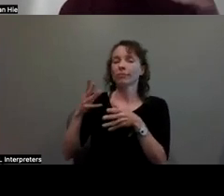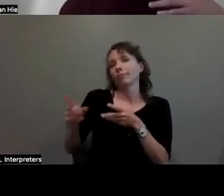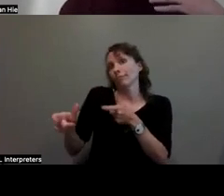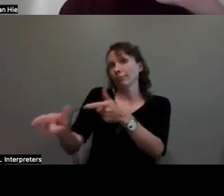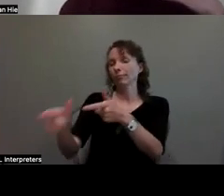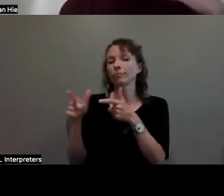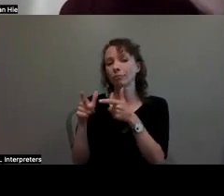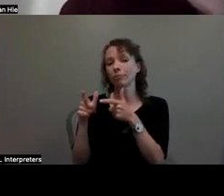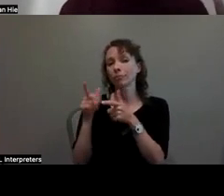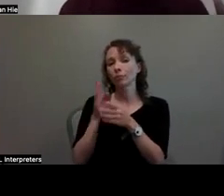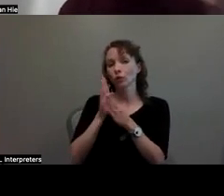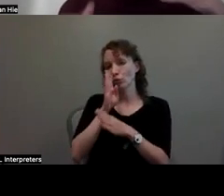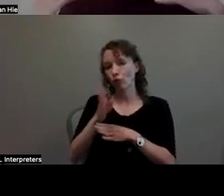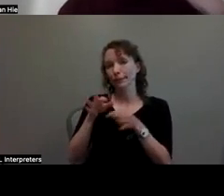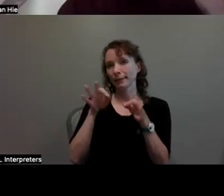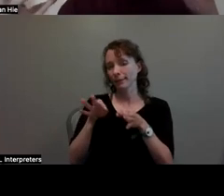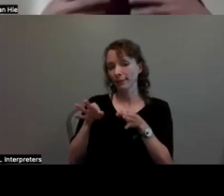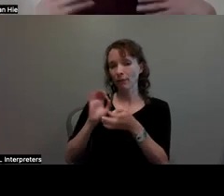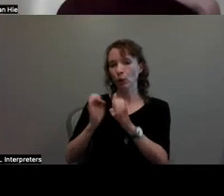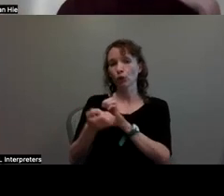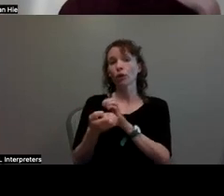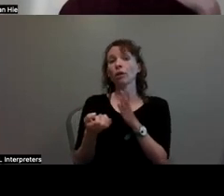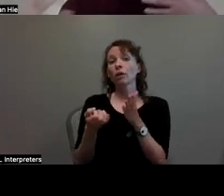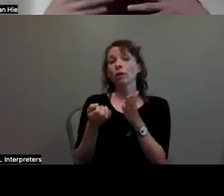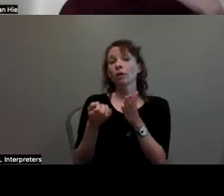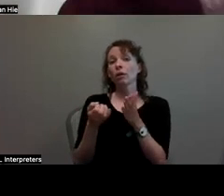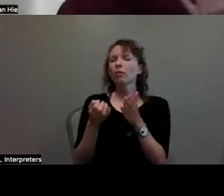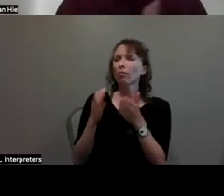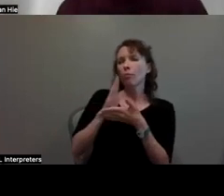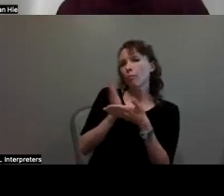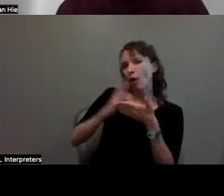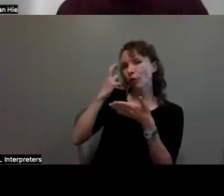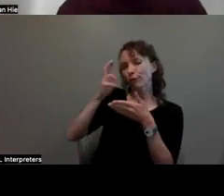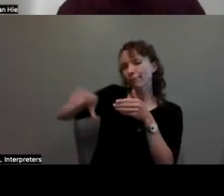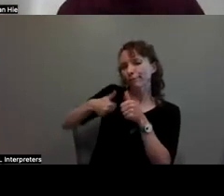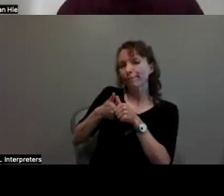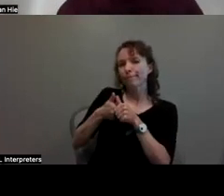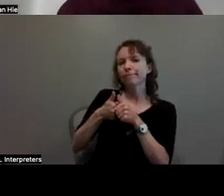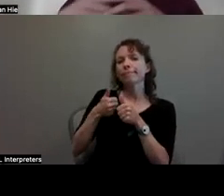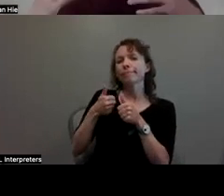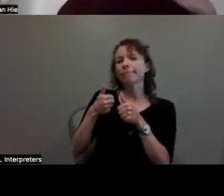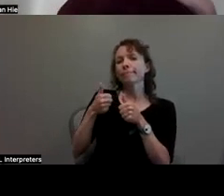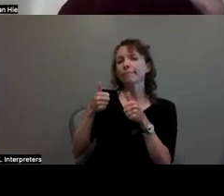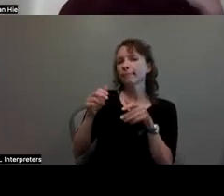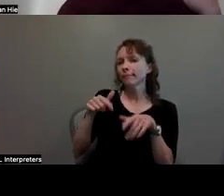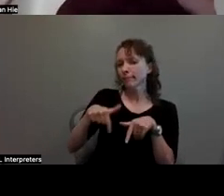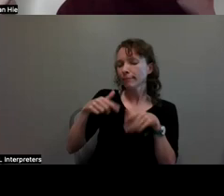project kind of in part was motivated by if I've friends that come to me and they ask